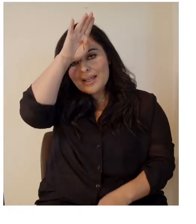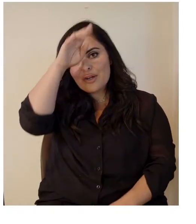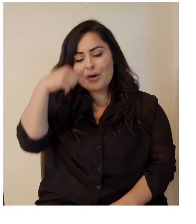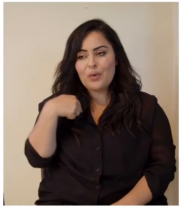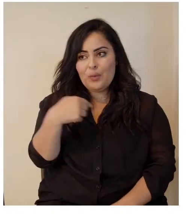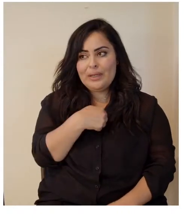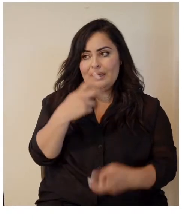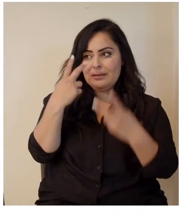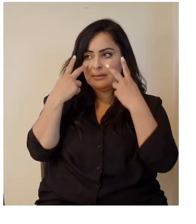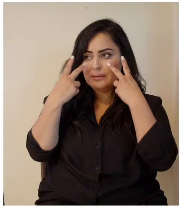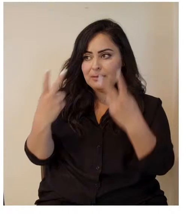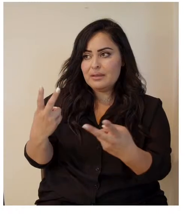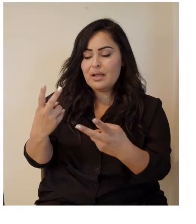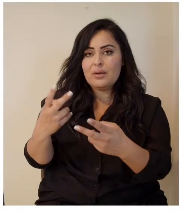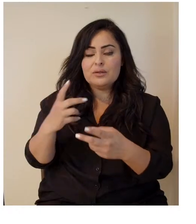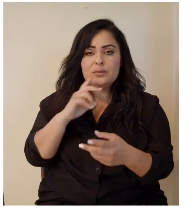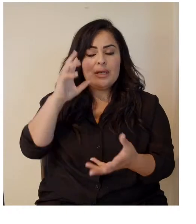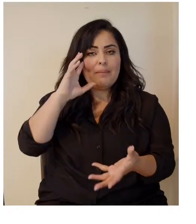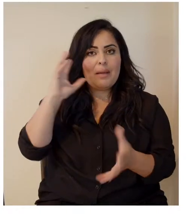experienced was absolutely mind-boggling.